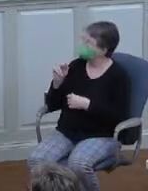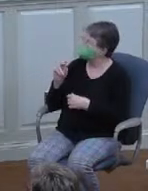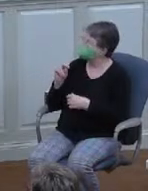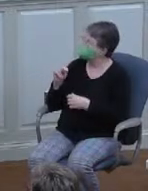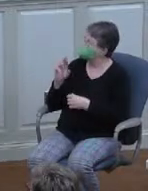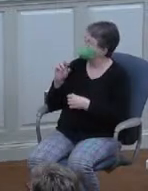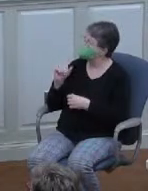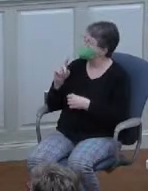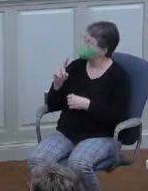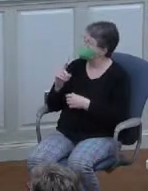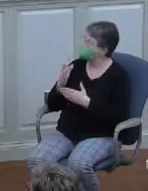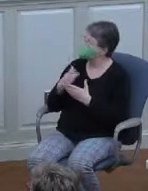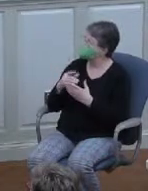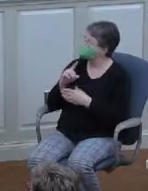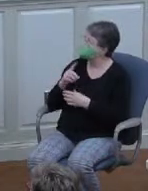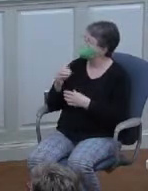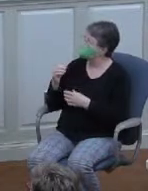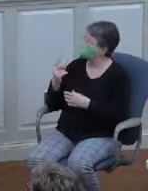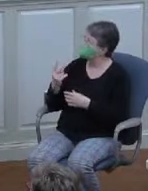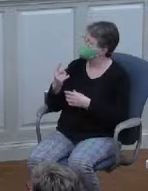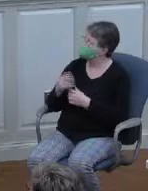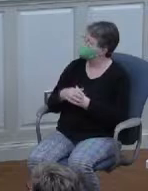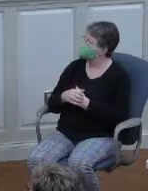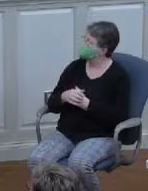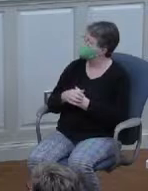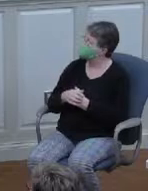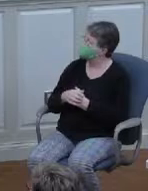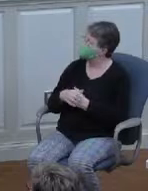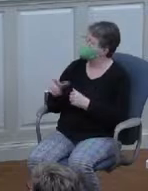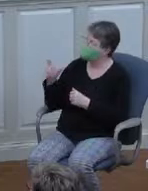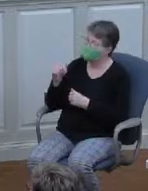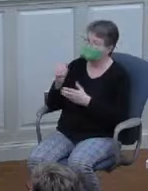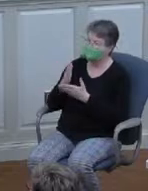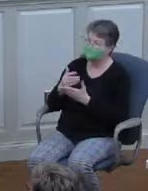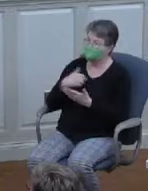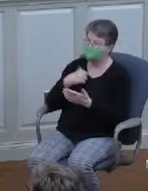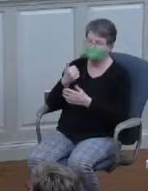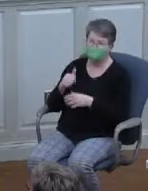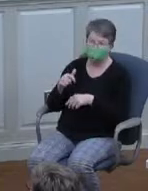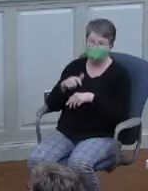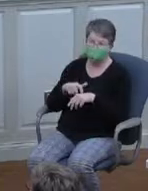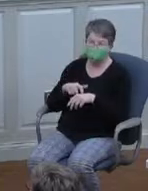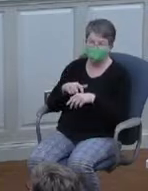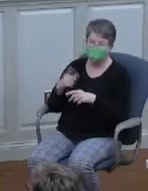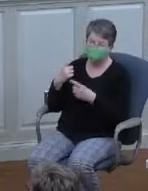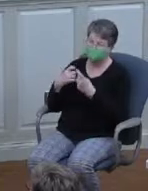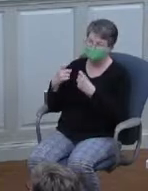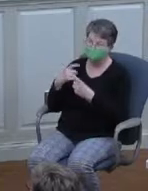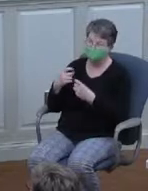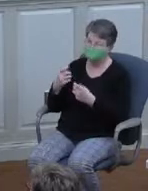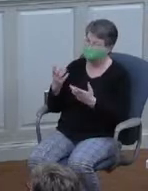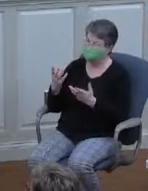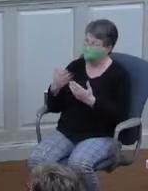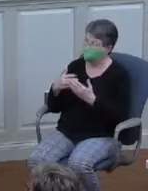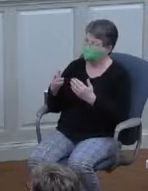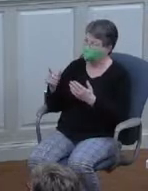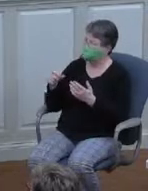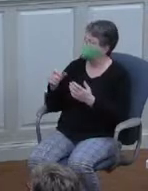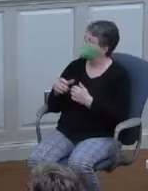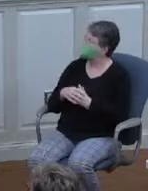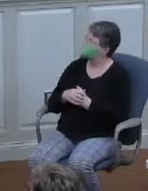2. Y'all can stop me at any time or ask questions after we're done if you want. It doesn't, whatever you need to do.